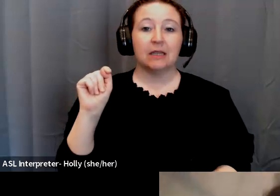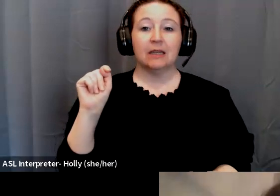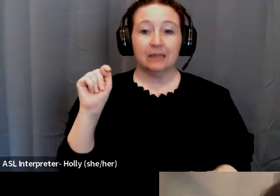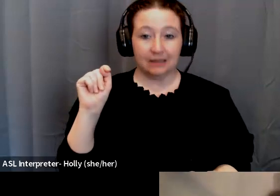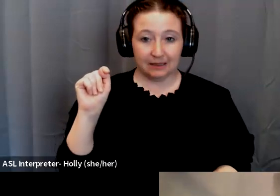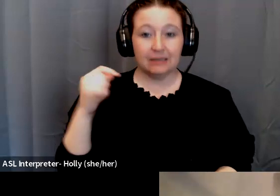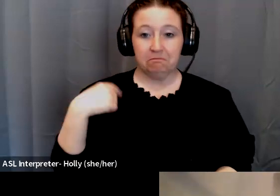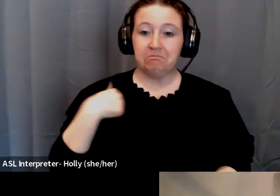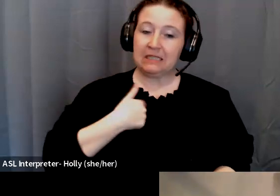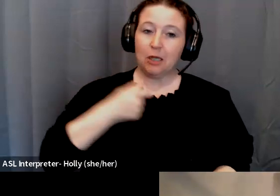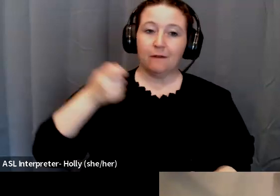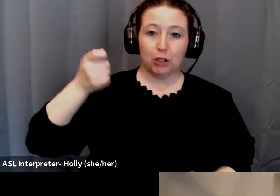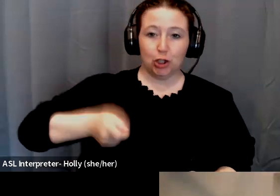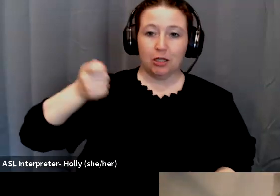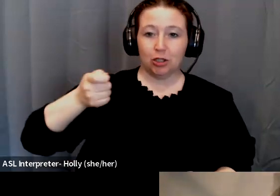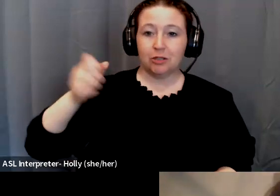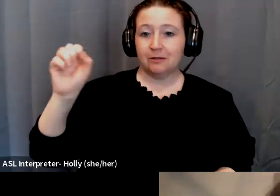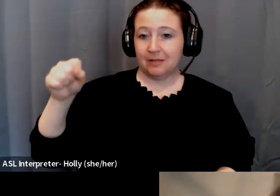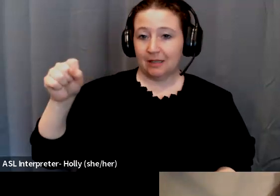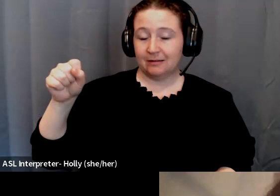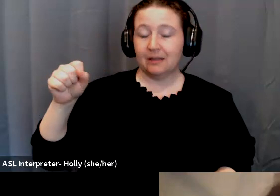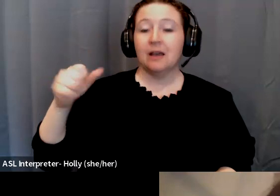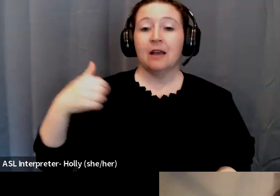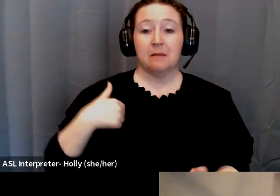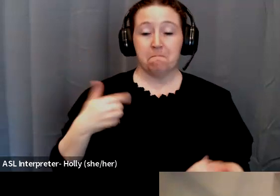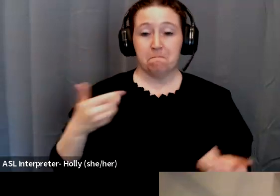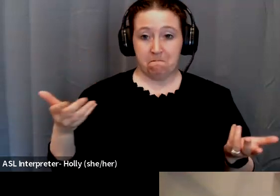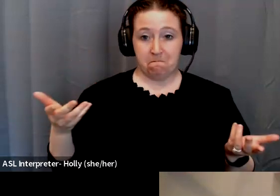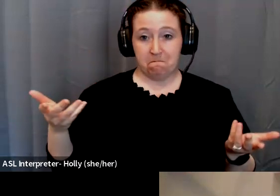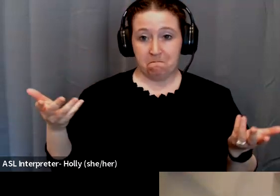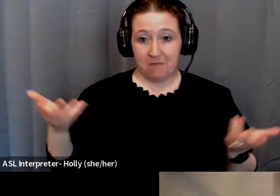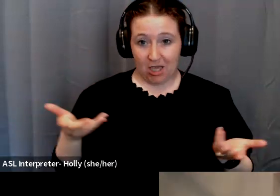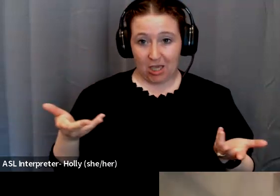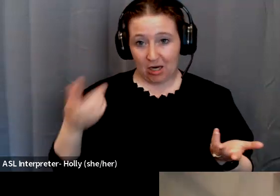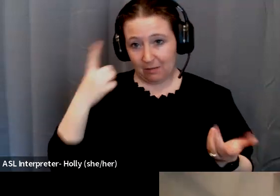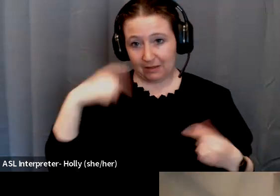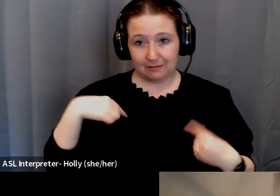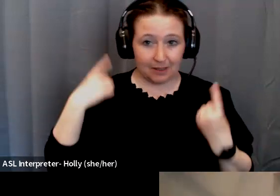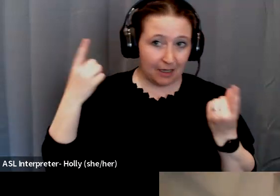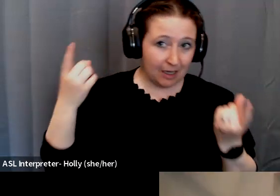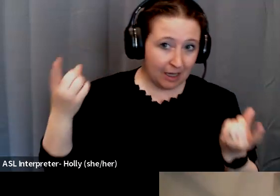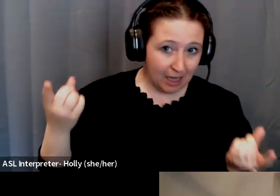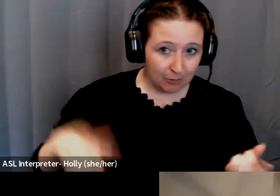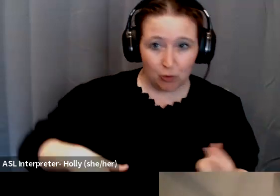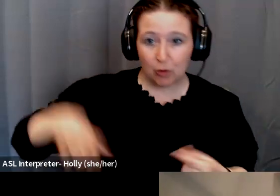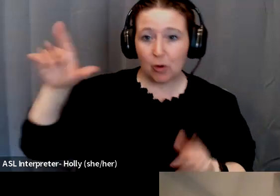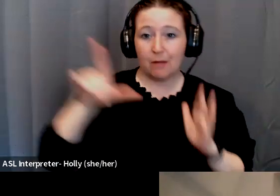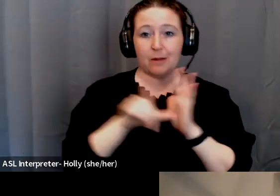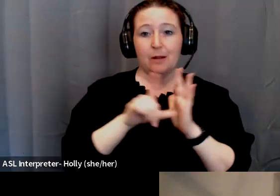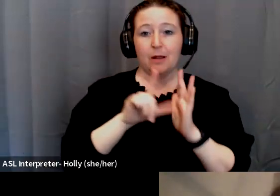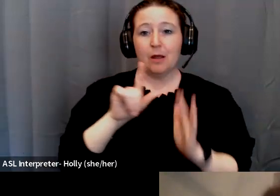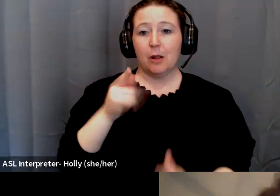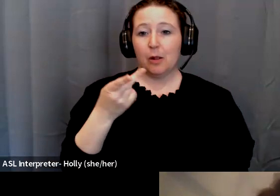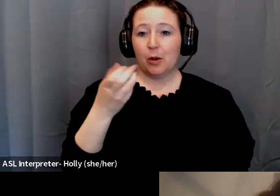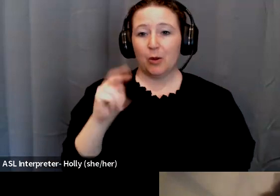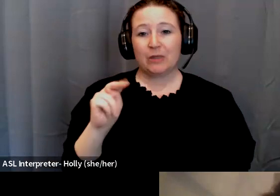a judge, but I'm here as a lifelong Lutheran. Now, I am not a member